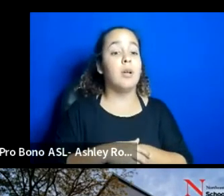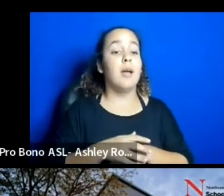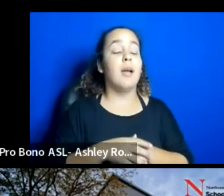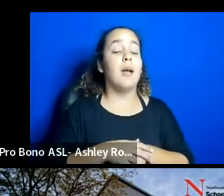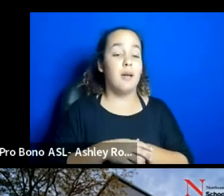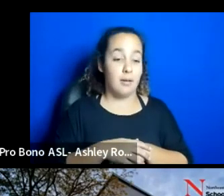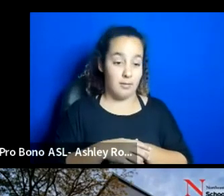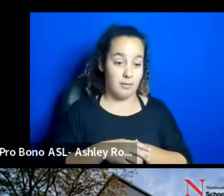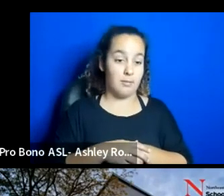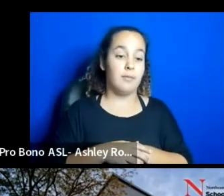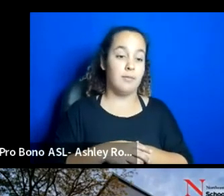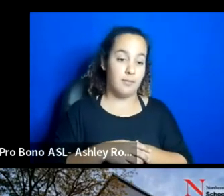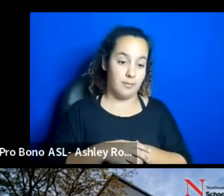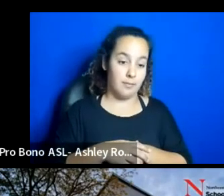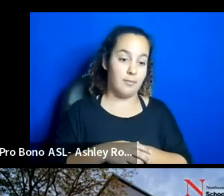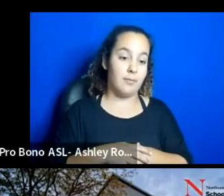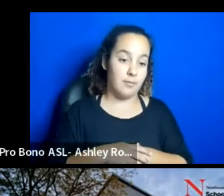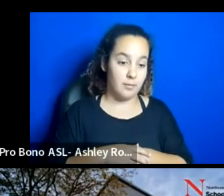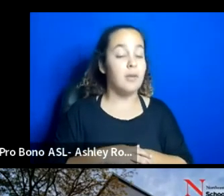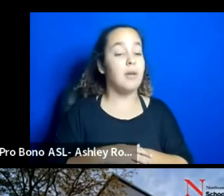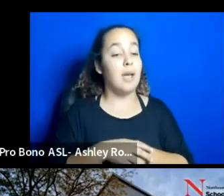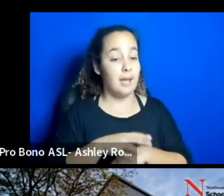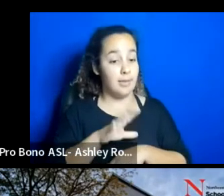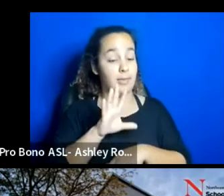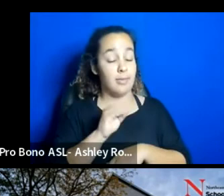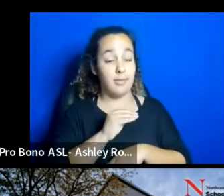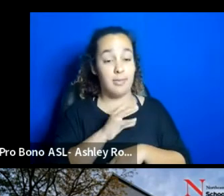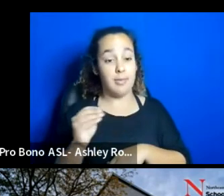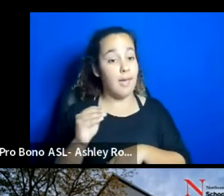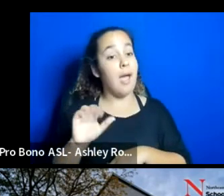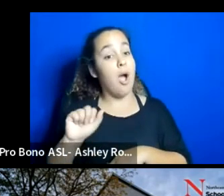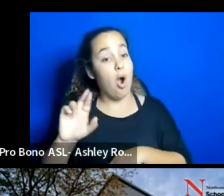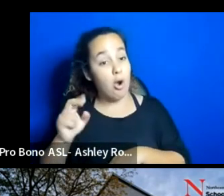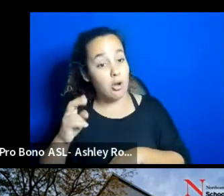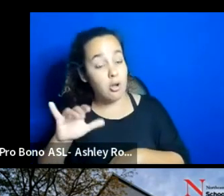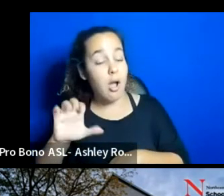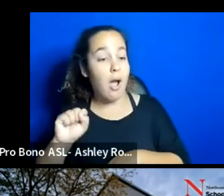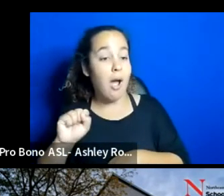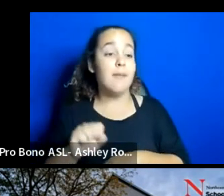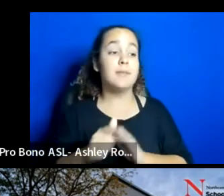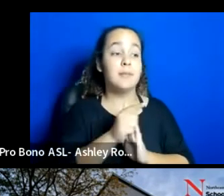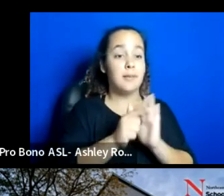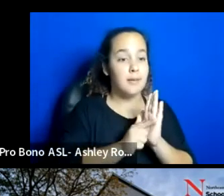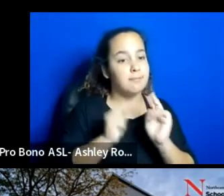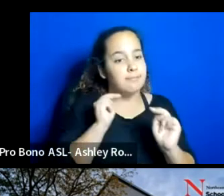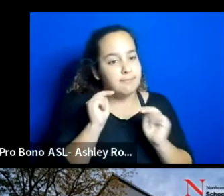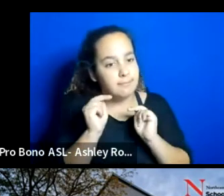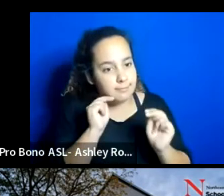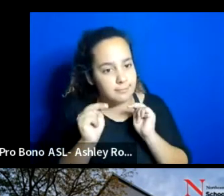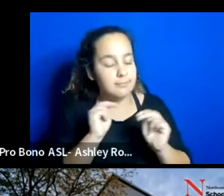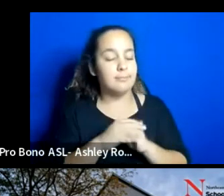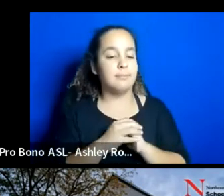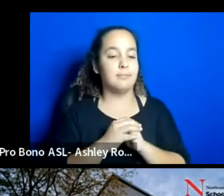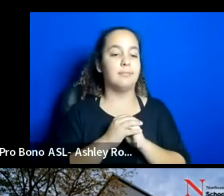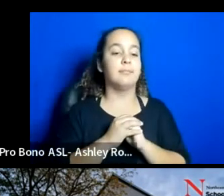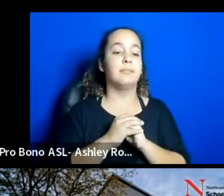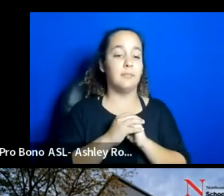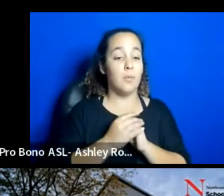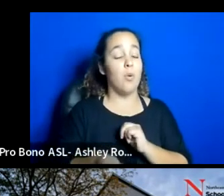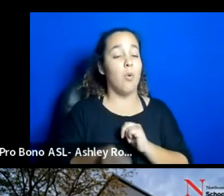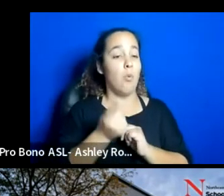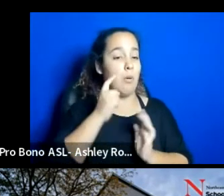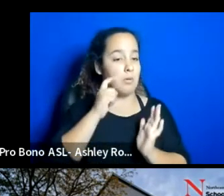on theatrical contracts being negotiated, archived, litigated, and standardized, one could arrive at the conclusion